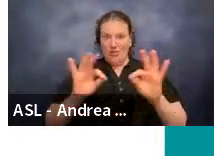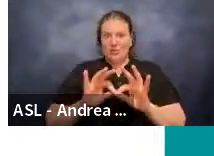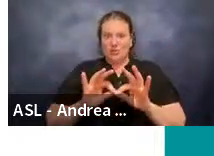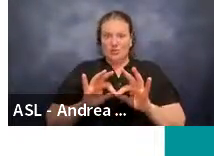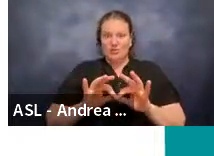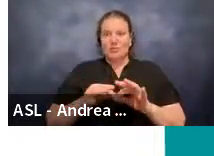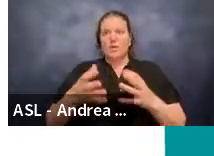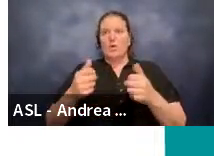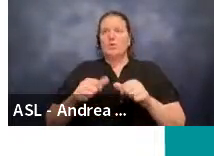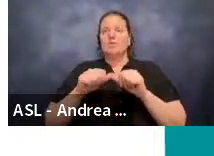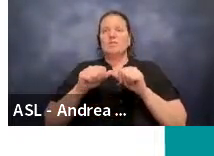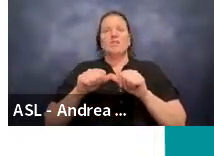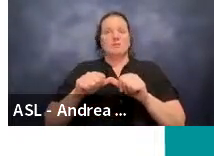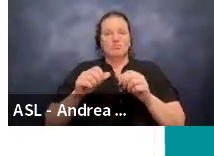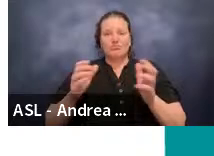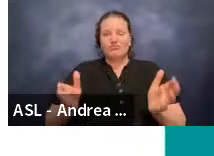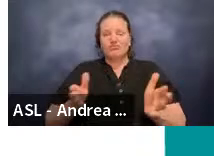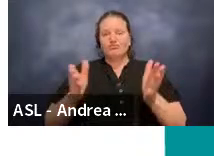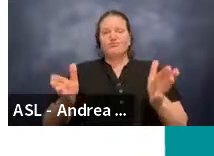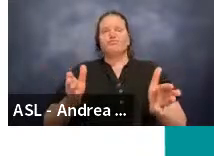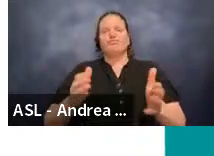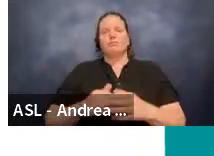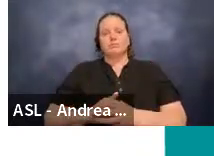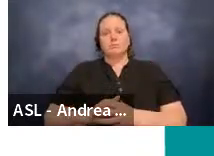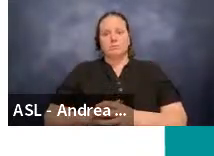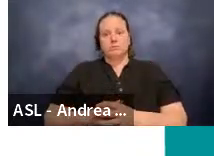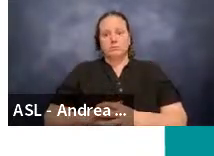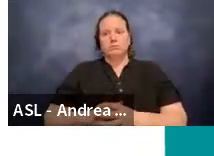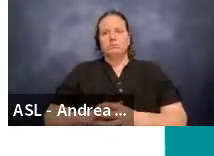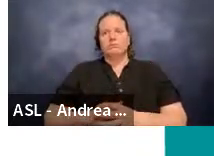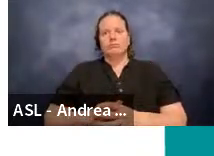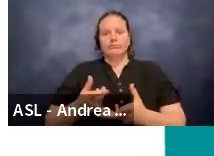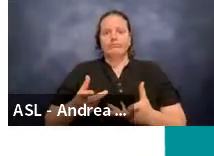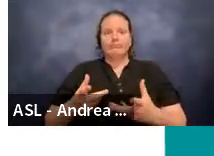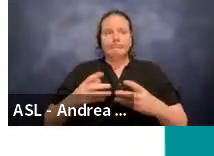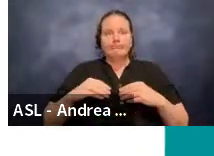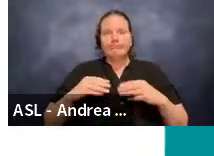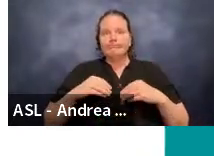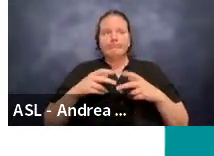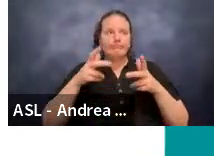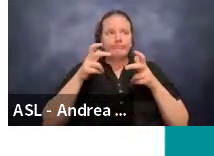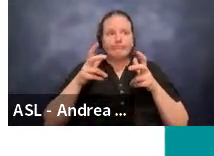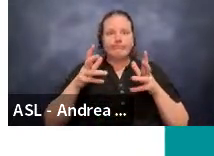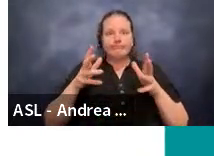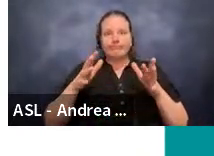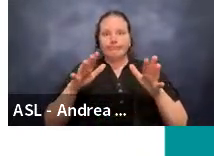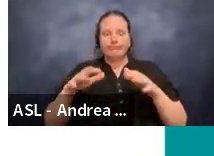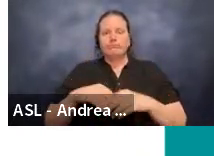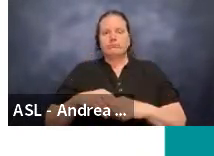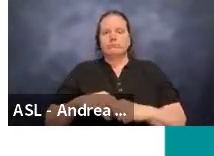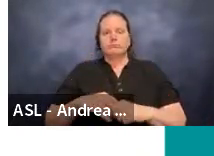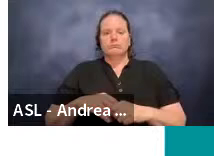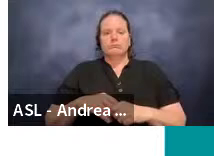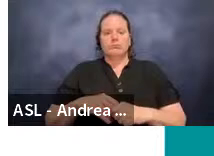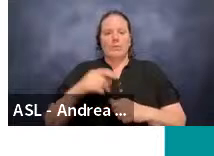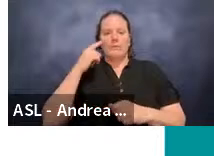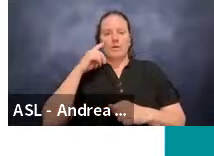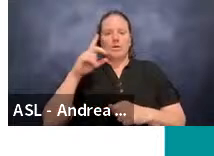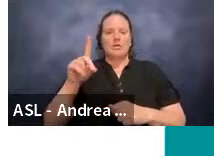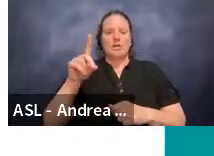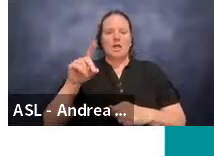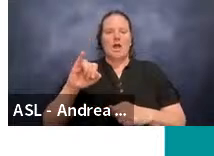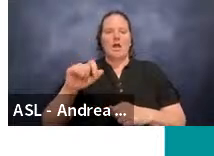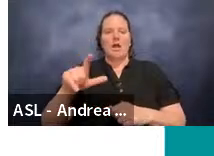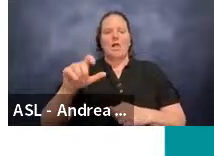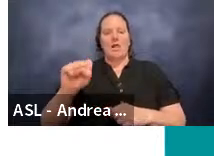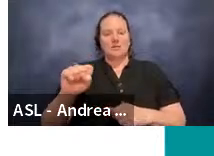want to keep pushing toward submission of the supplemental DEIS and the rest